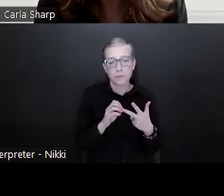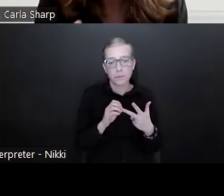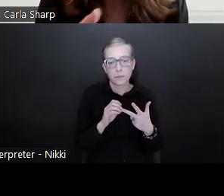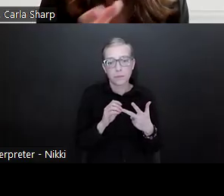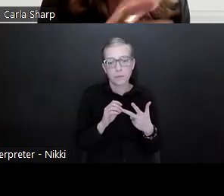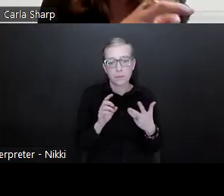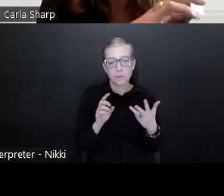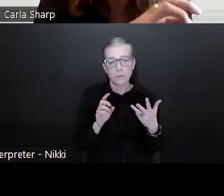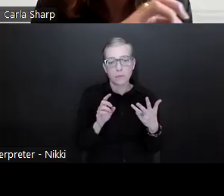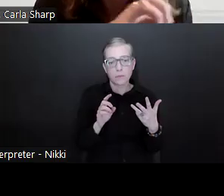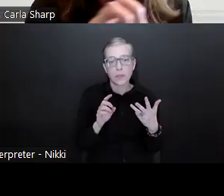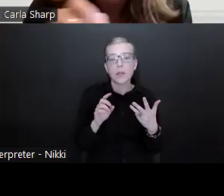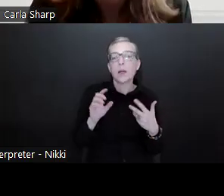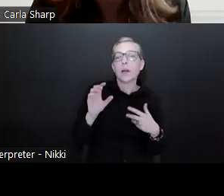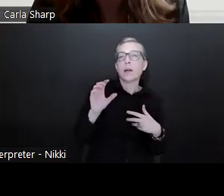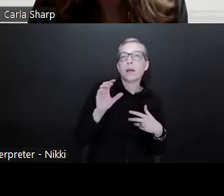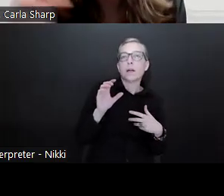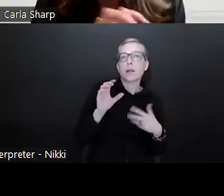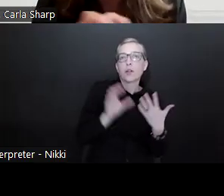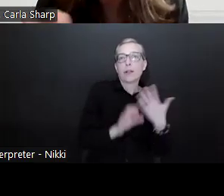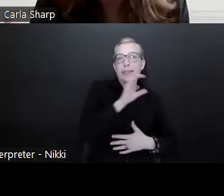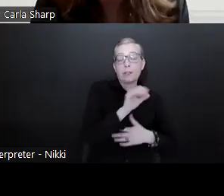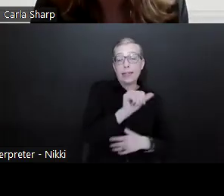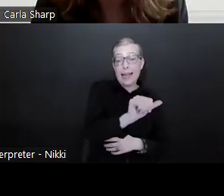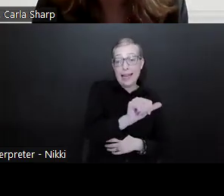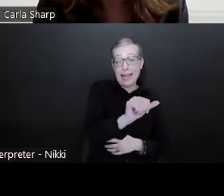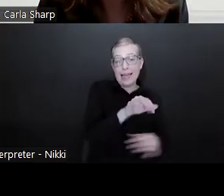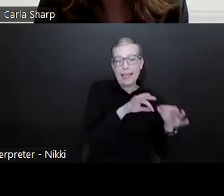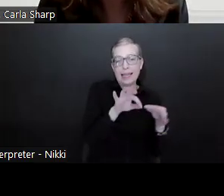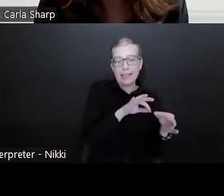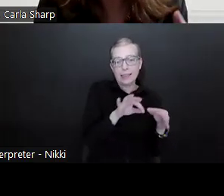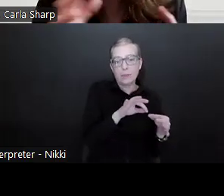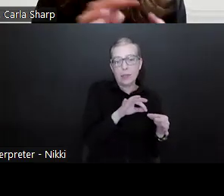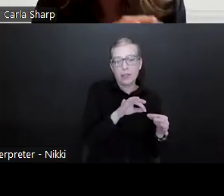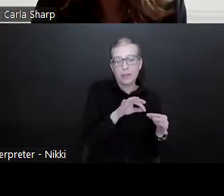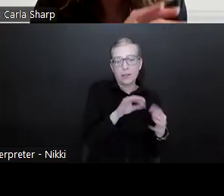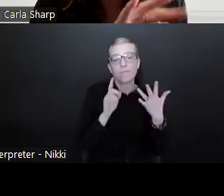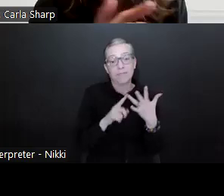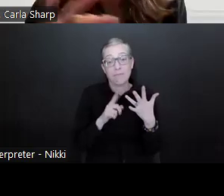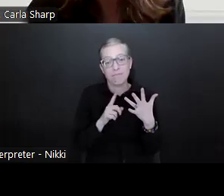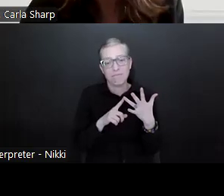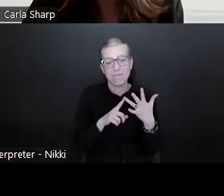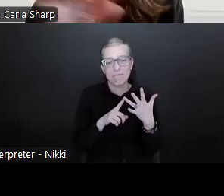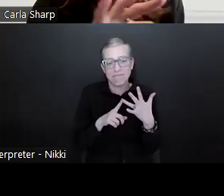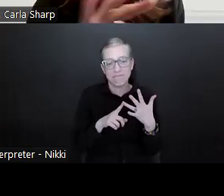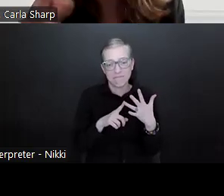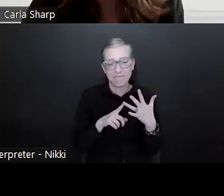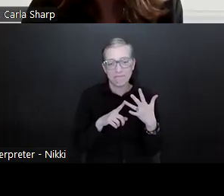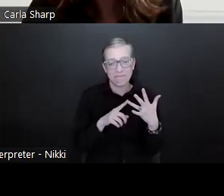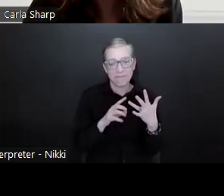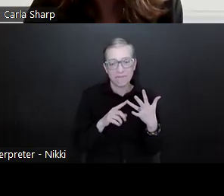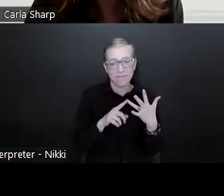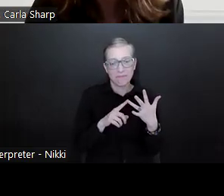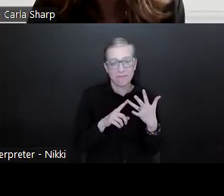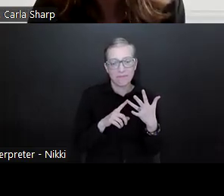A. So criterion A really explains the onset of personality disorder. Criterion B tells us about these